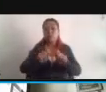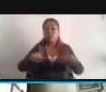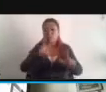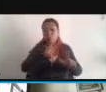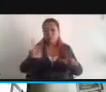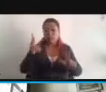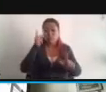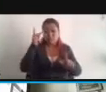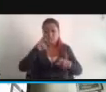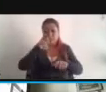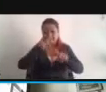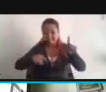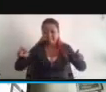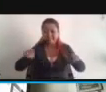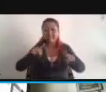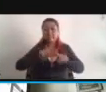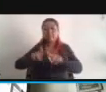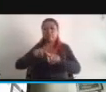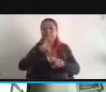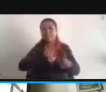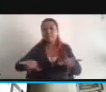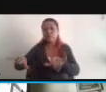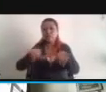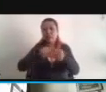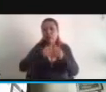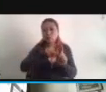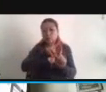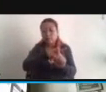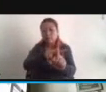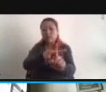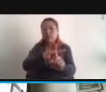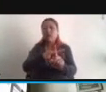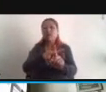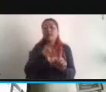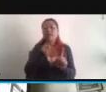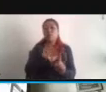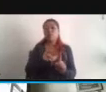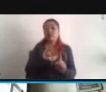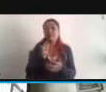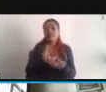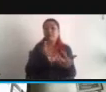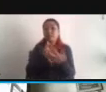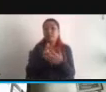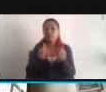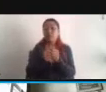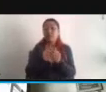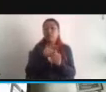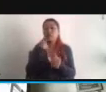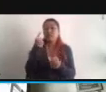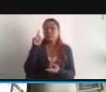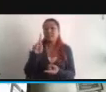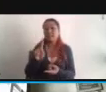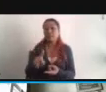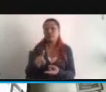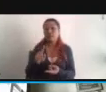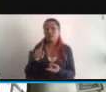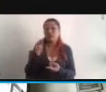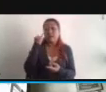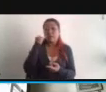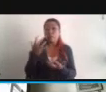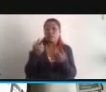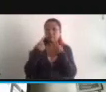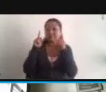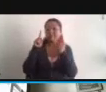different standards, how to apply these standards, and bottom line, it fits in with the risk mitigation, because in order to mitigate the risk, we